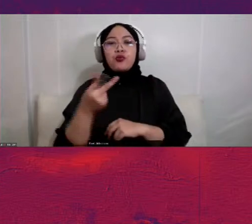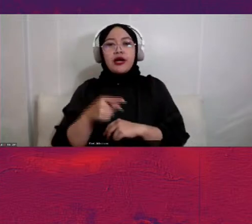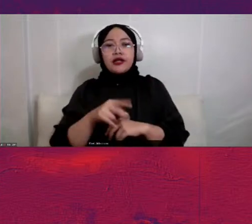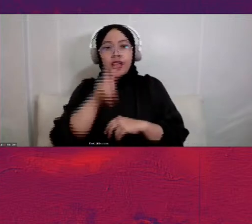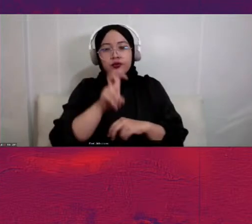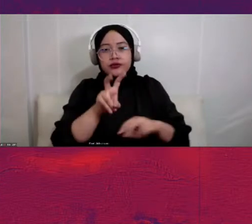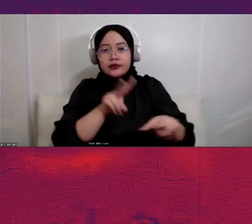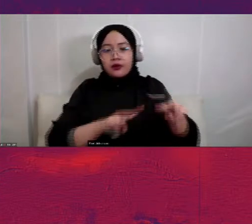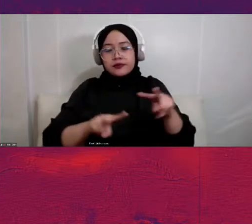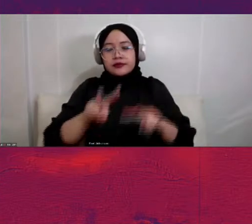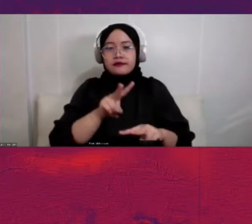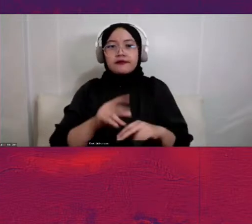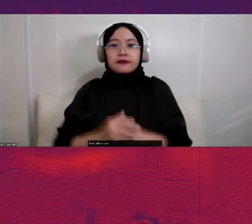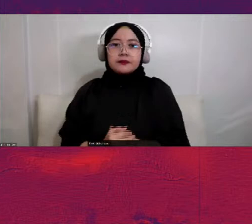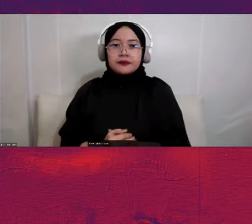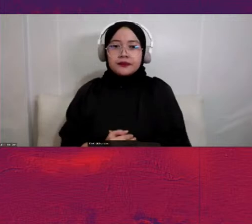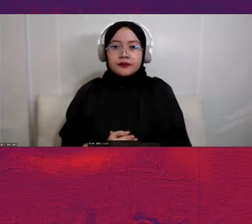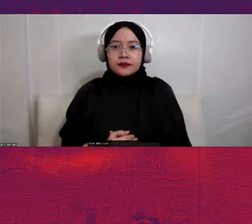please.